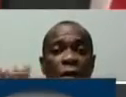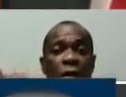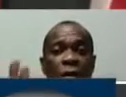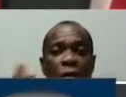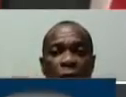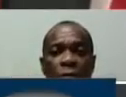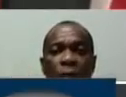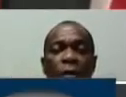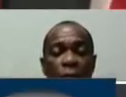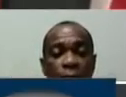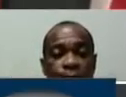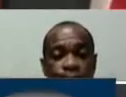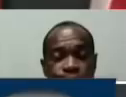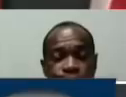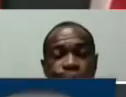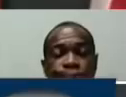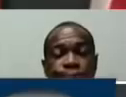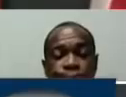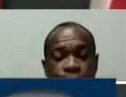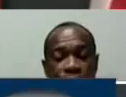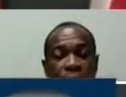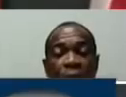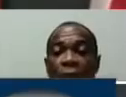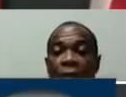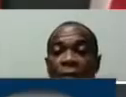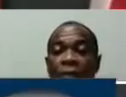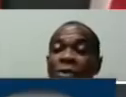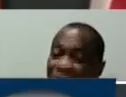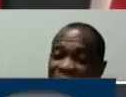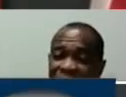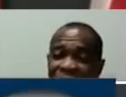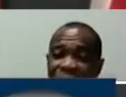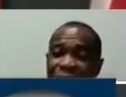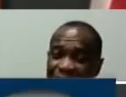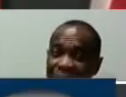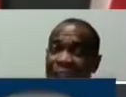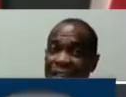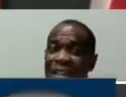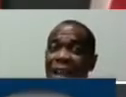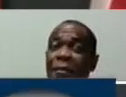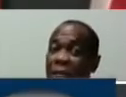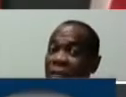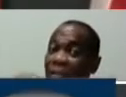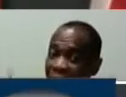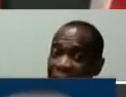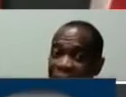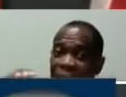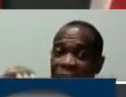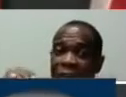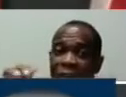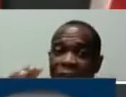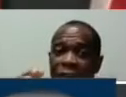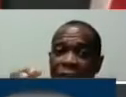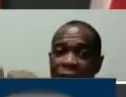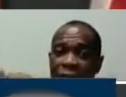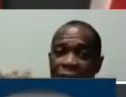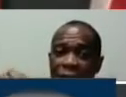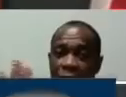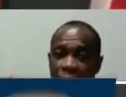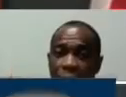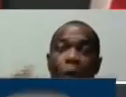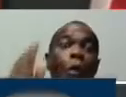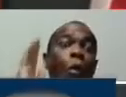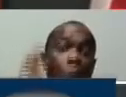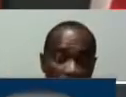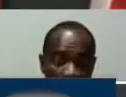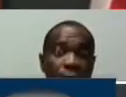given that that virus will get amongst us, that variant, just like the Delta got among us.